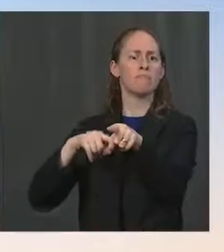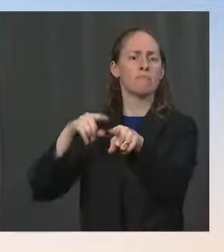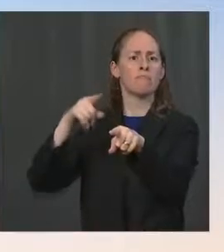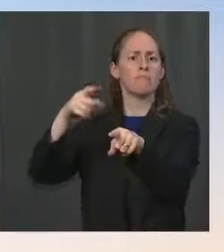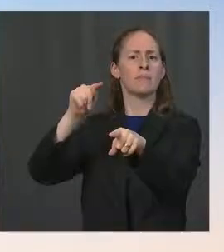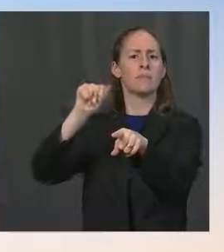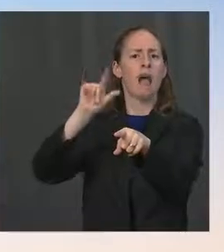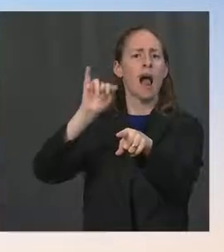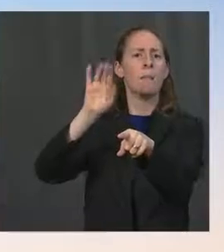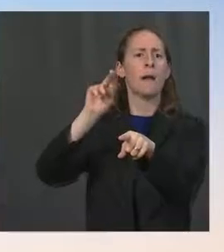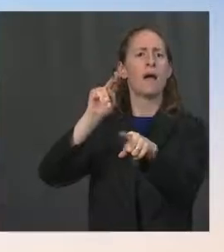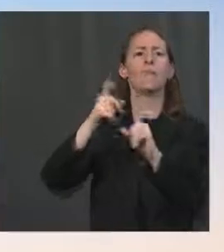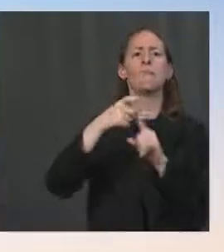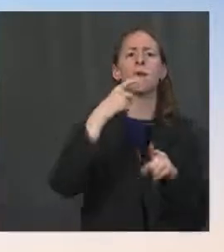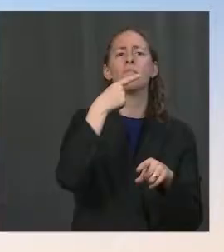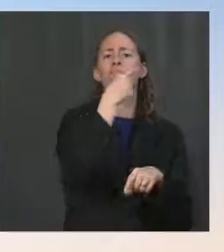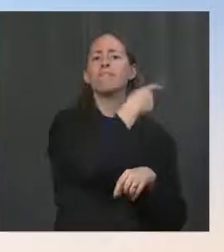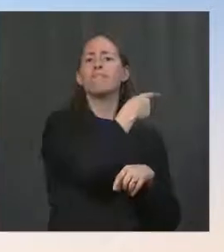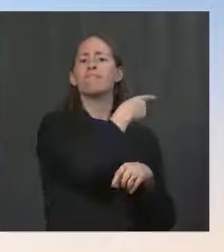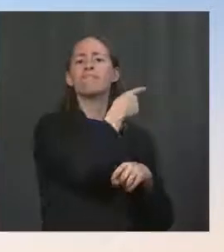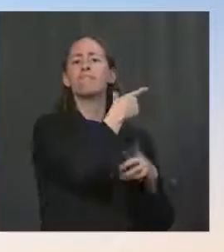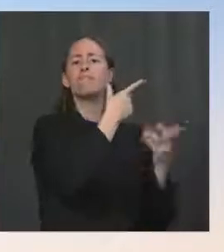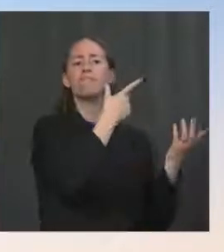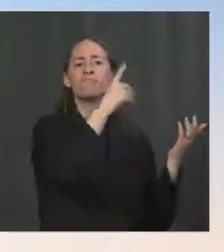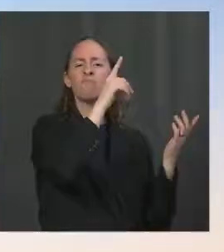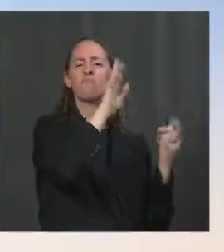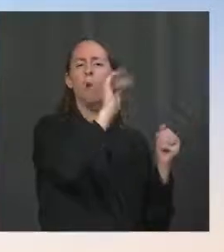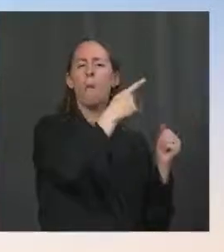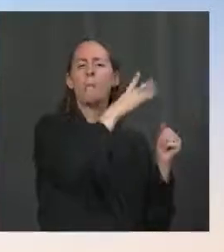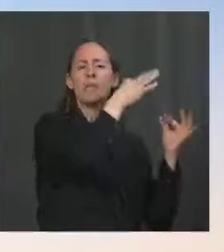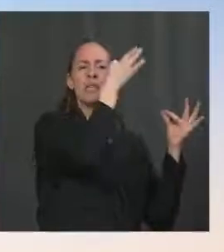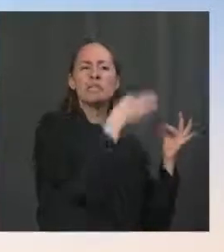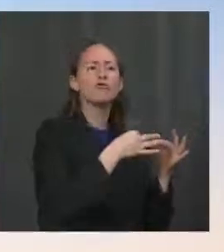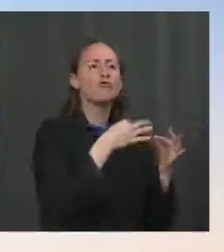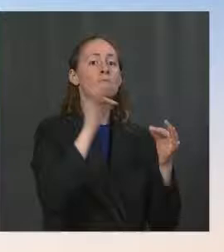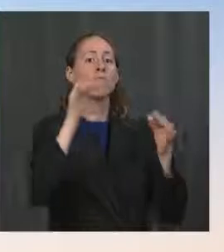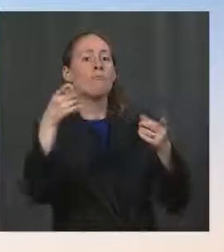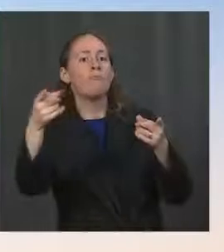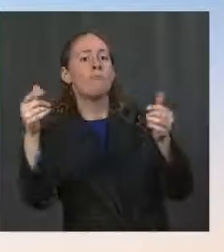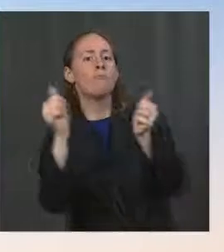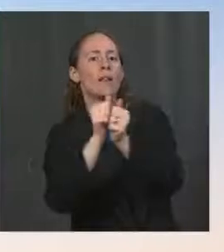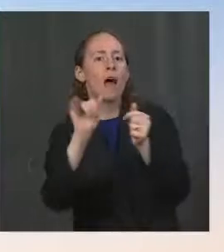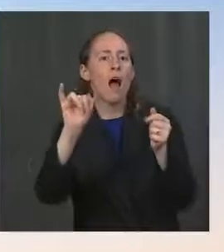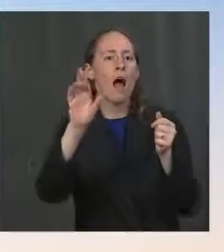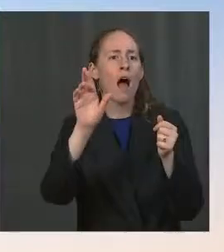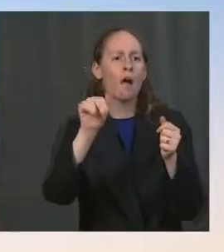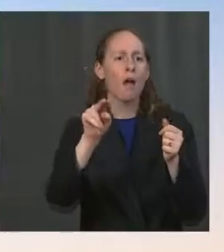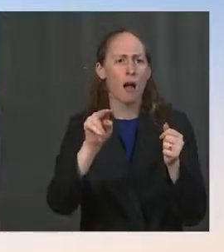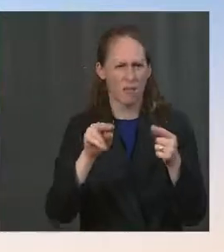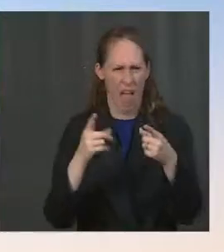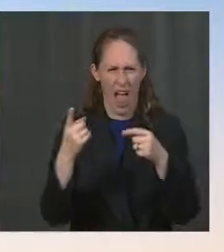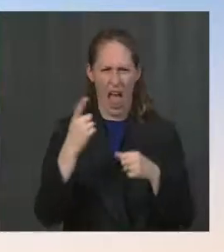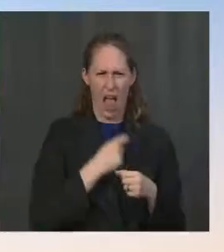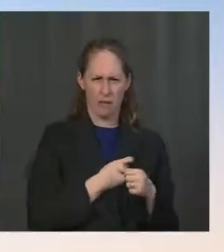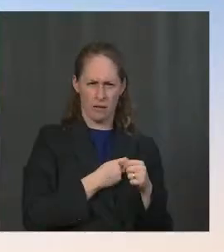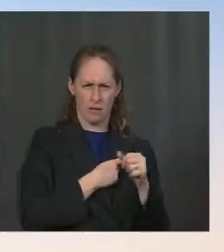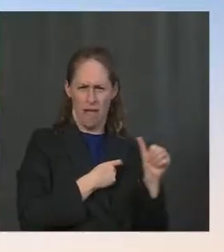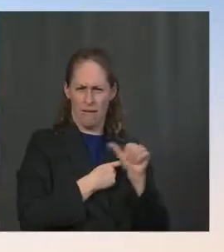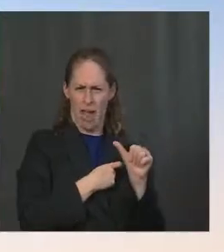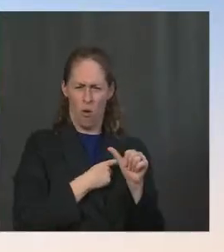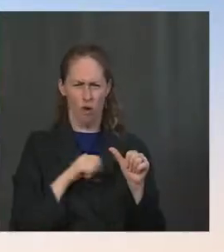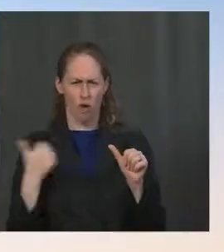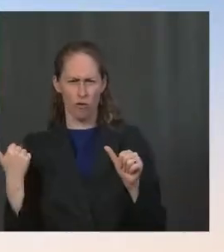So that was an issue within the EU. So some of those sanctions. Wait, are you asking about Afghanistan or something else? I'm asking you